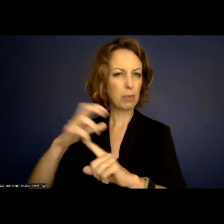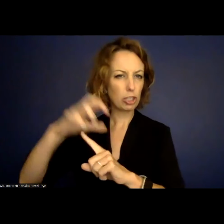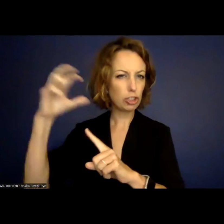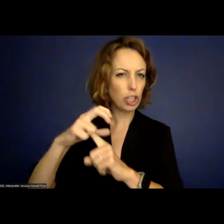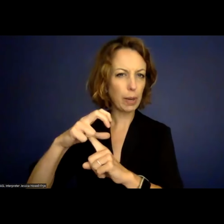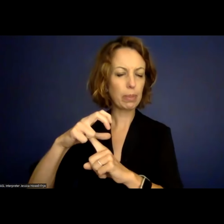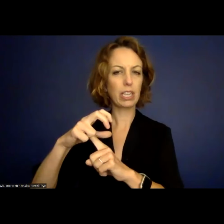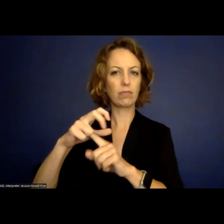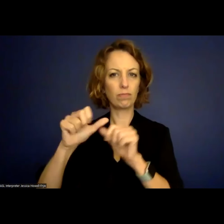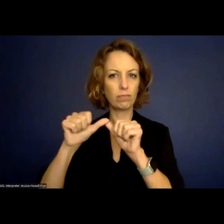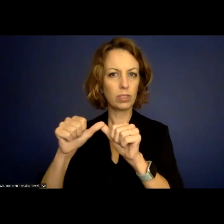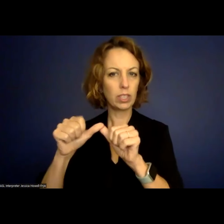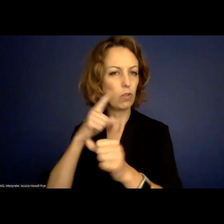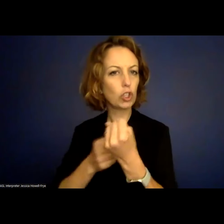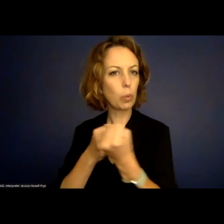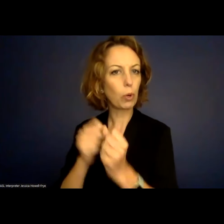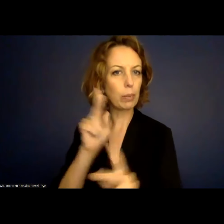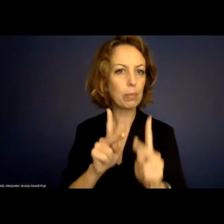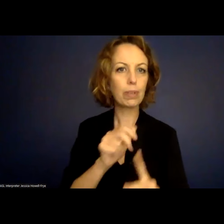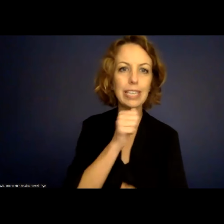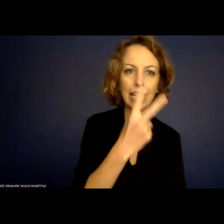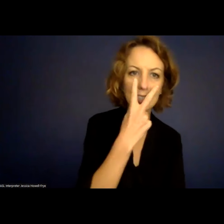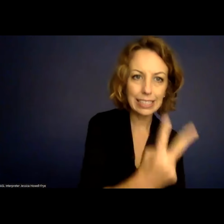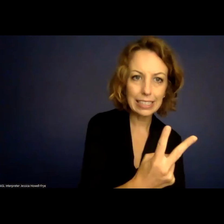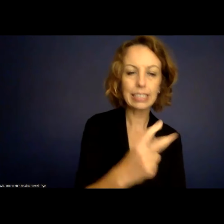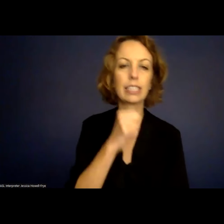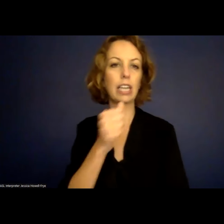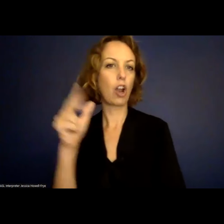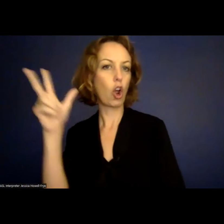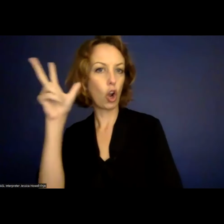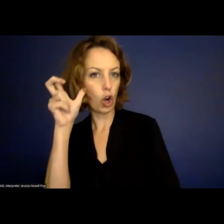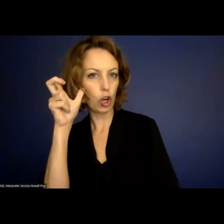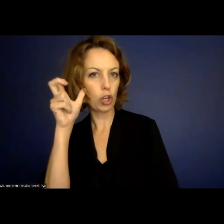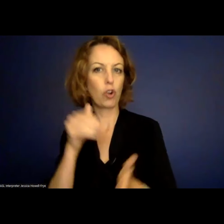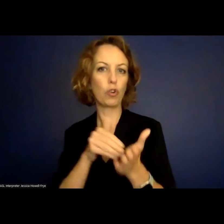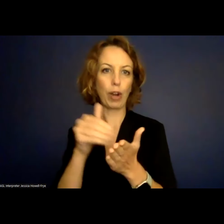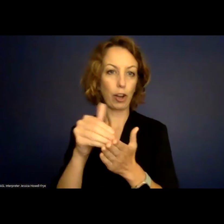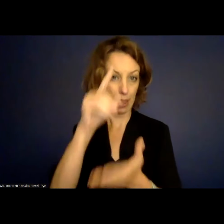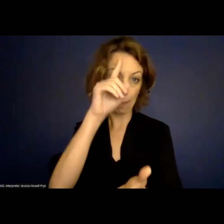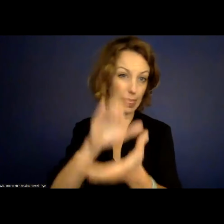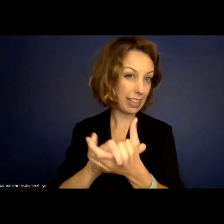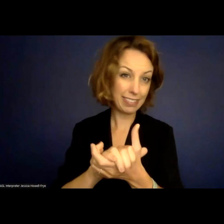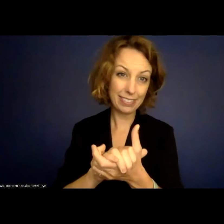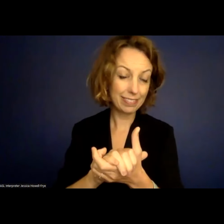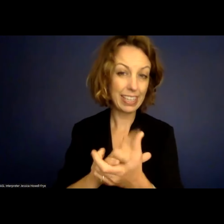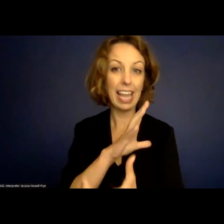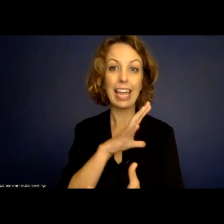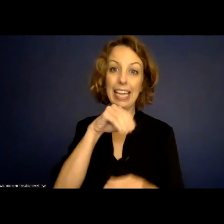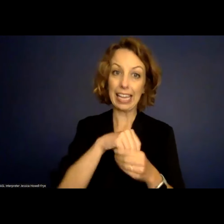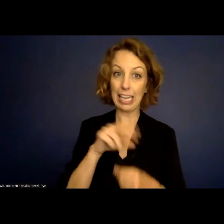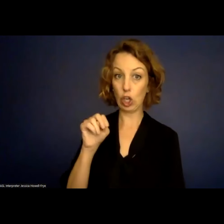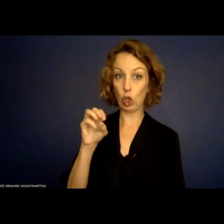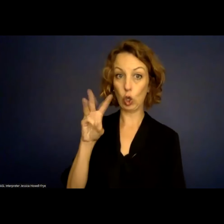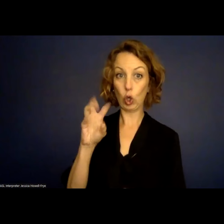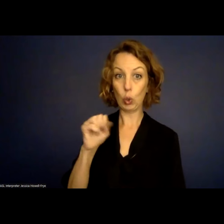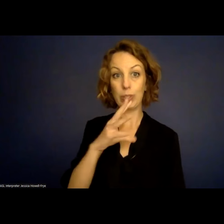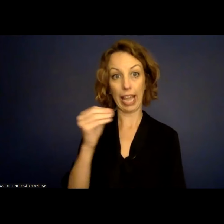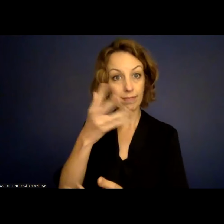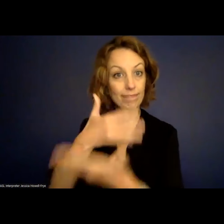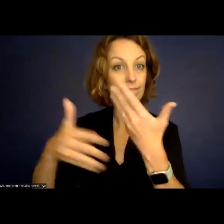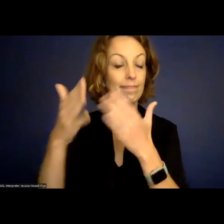unseen and unheard, rarely asked and often not believed, both within the newsroom and in the public. And a few years in,